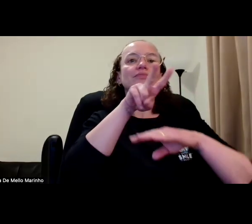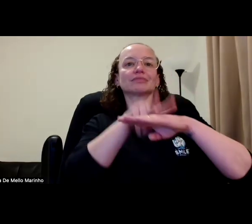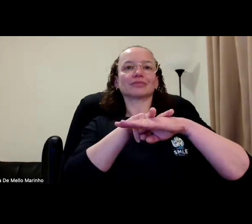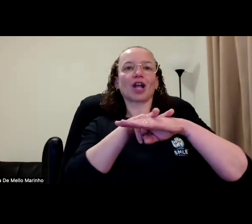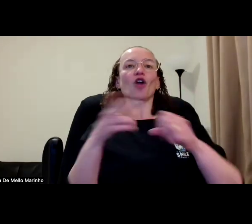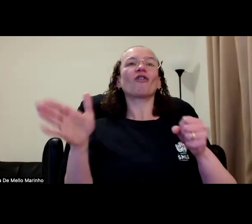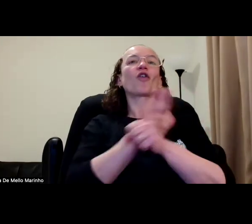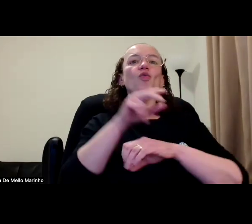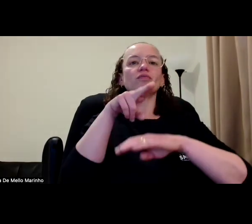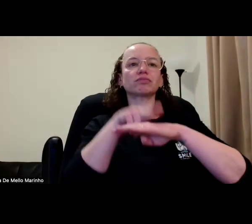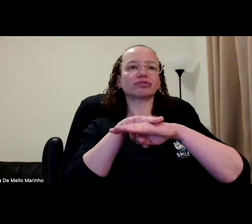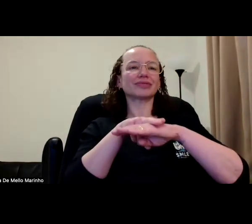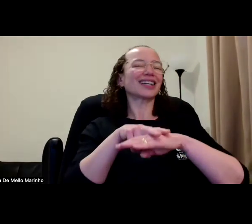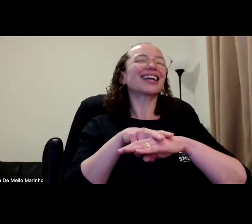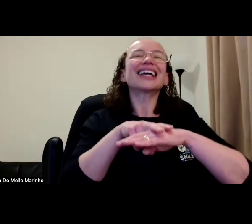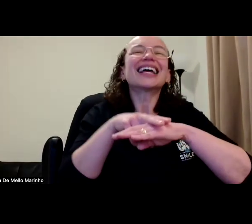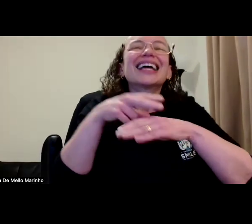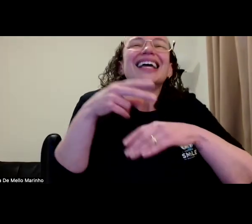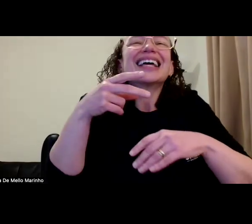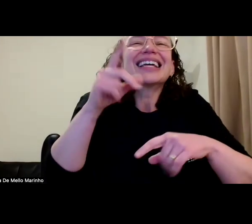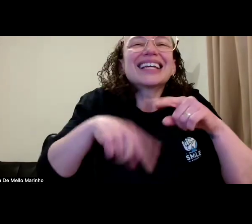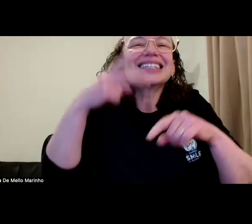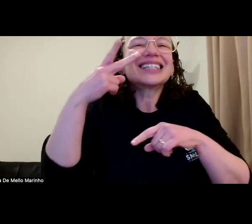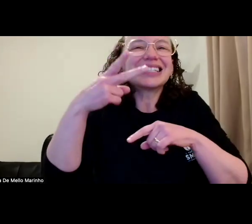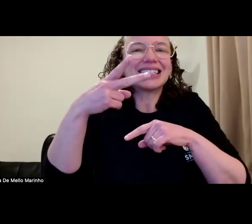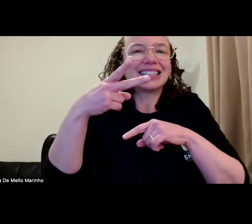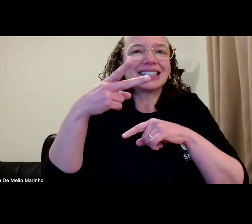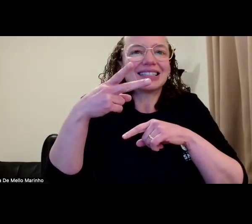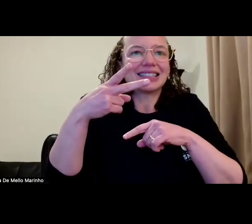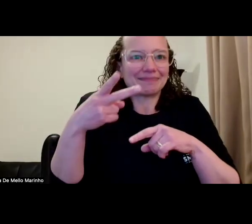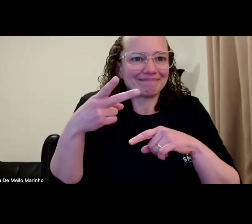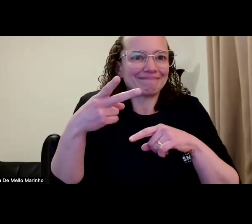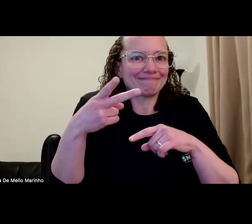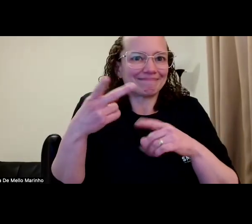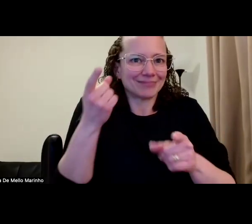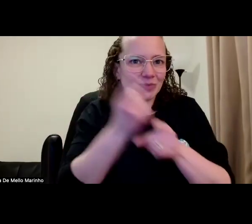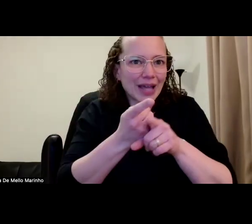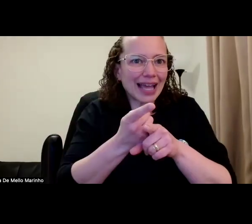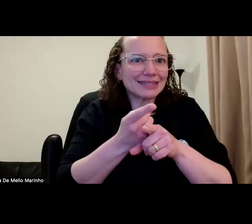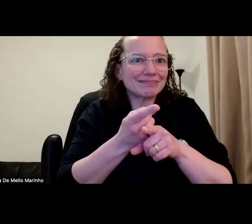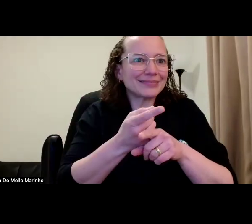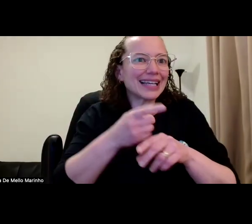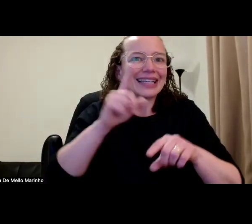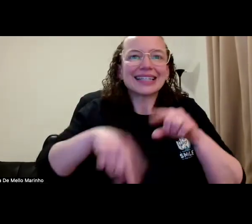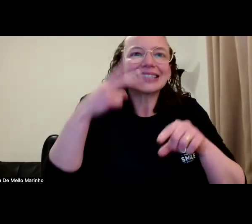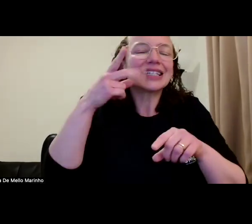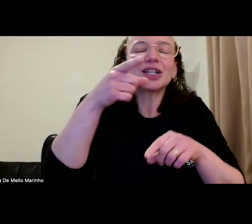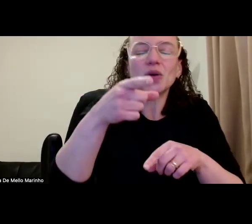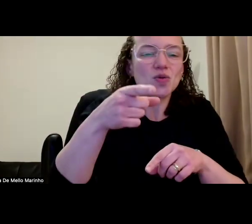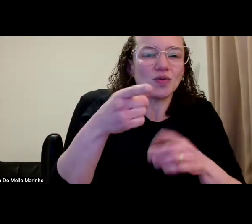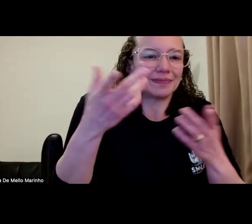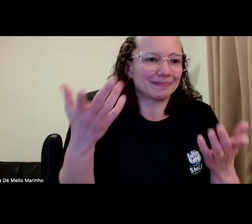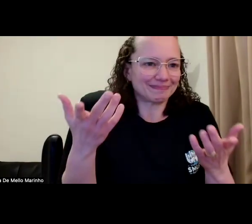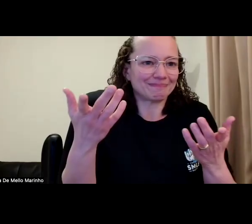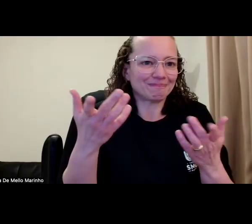if the patient is laying down, the seat is fully reclined, it's going to be very hard to see, correct? So